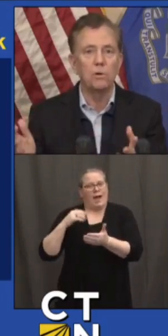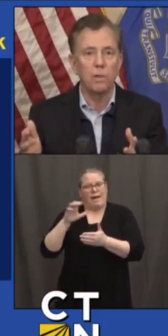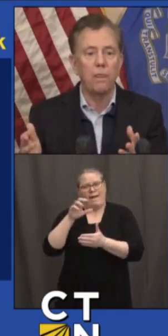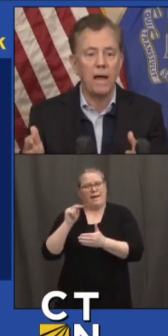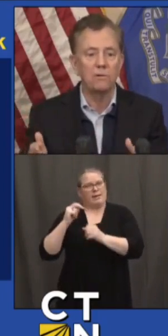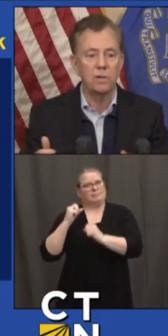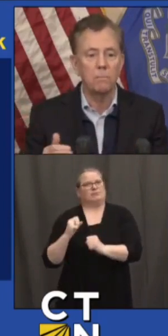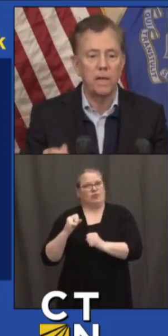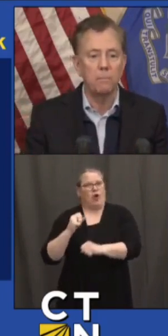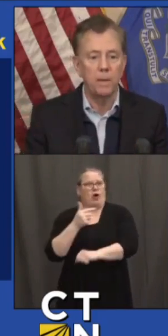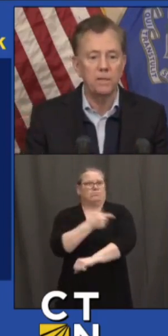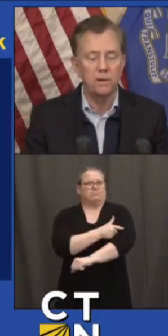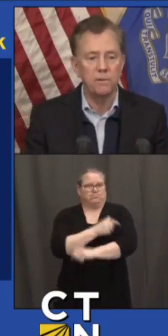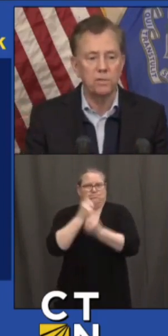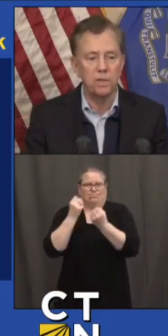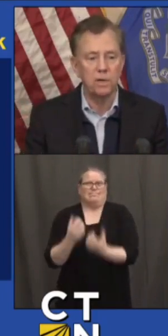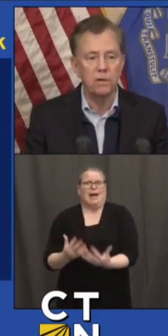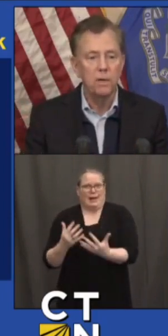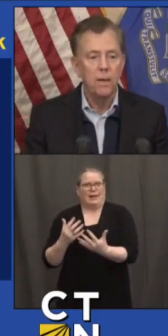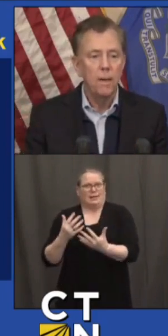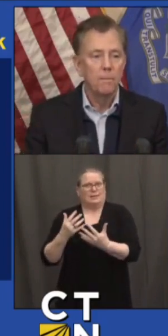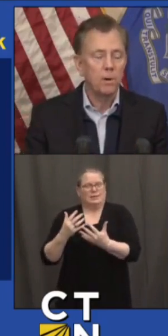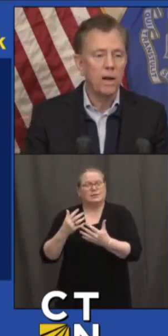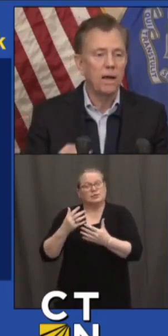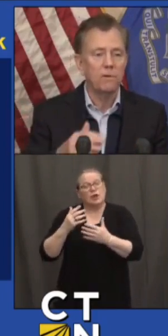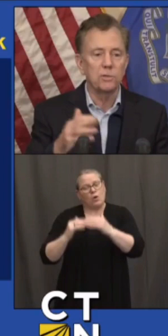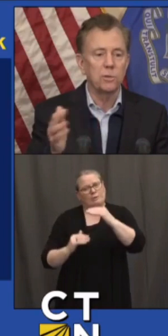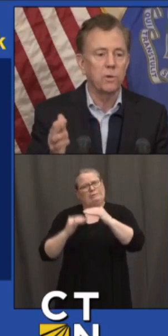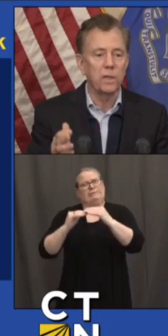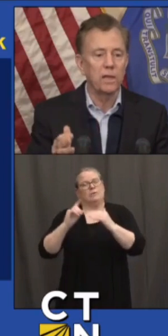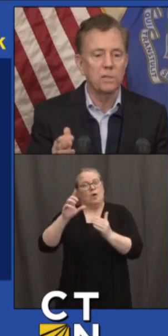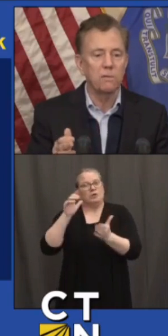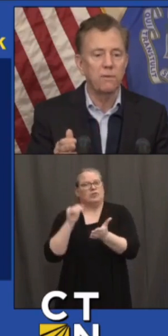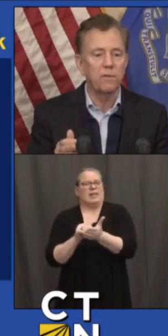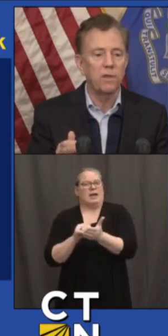to 100,000, made a big difference there. But